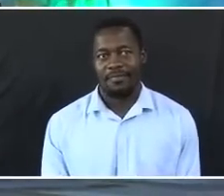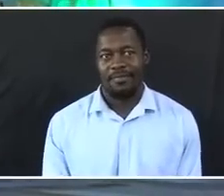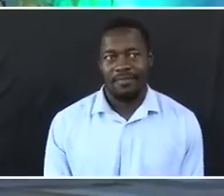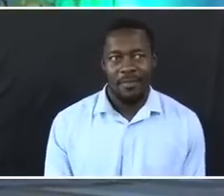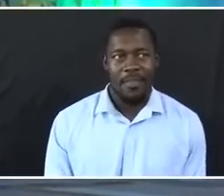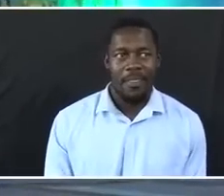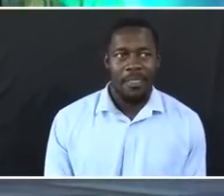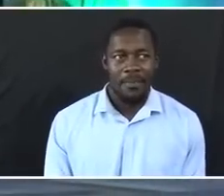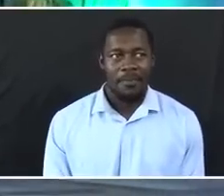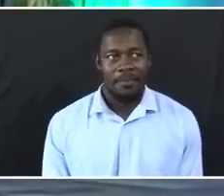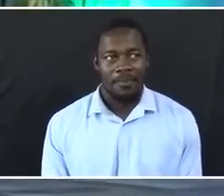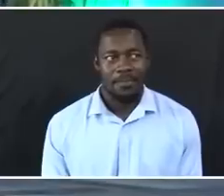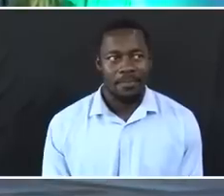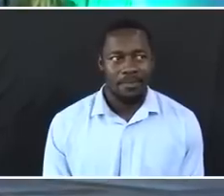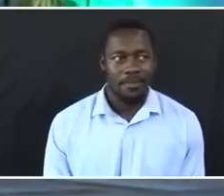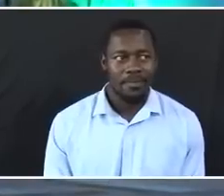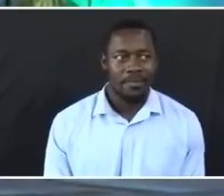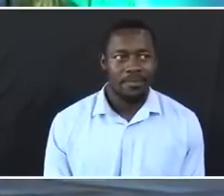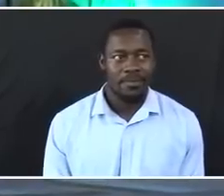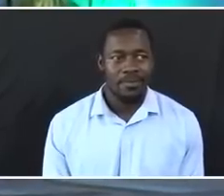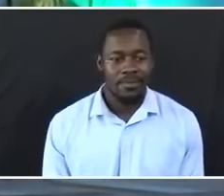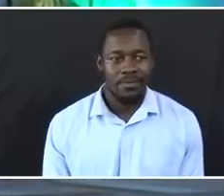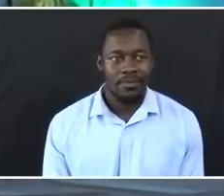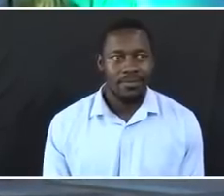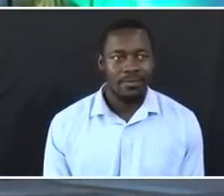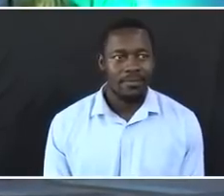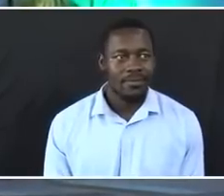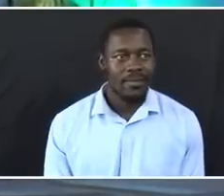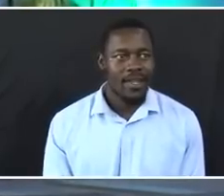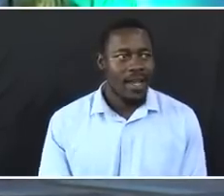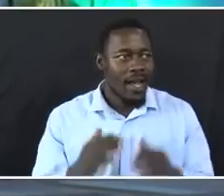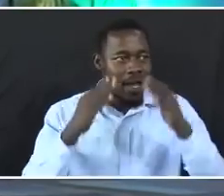I don't know what to do. Do I keep quiet?